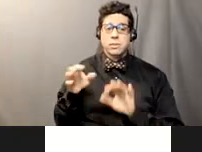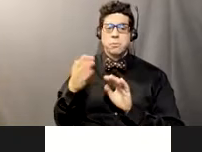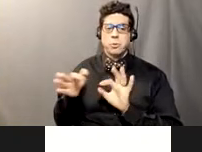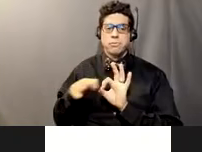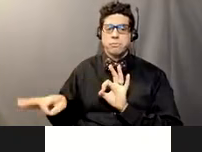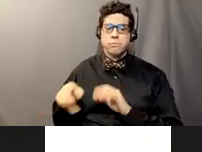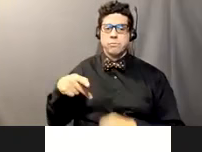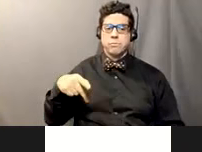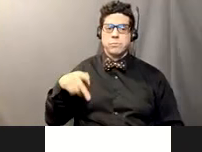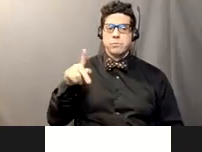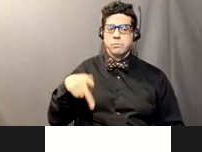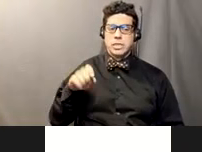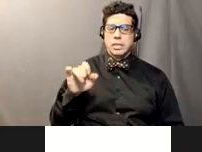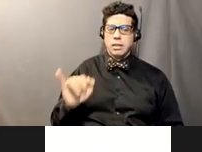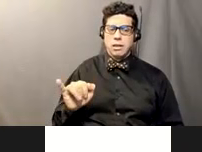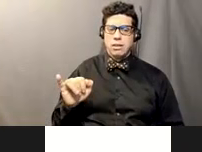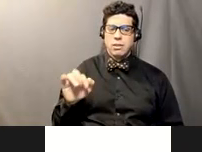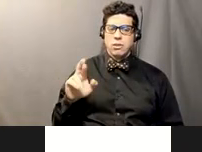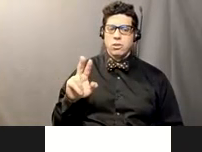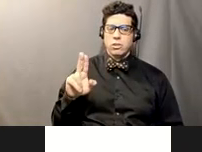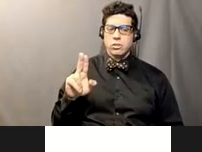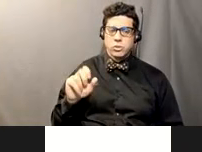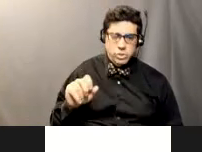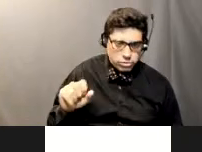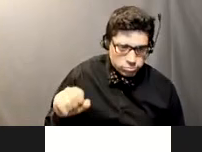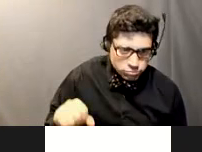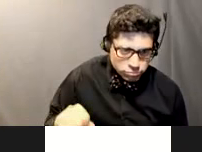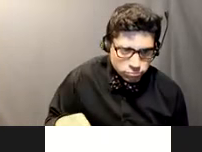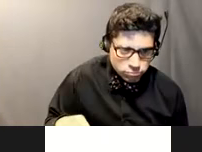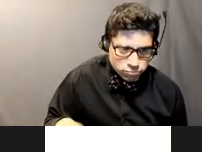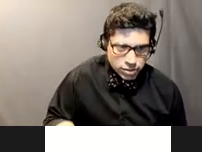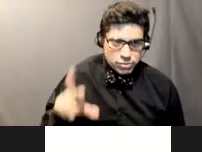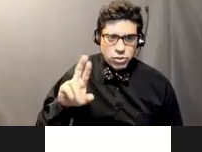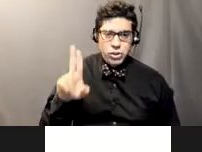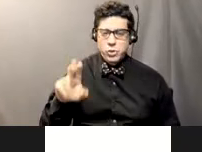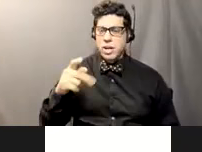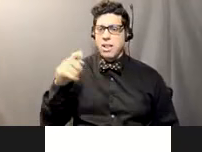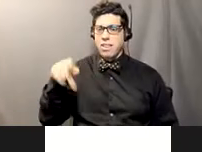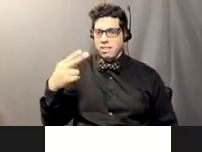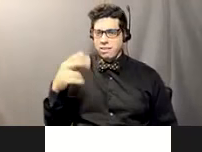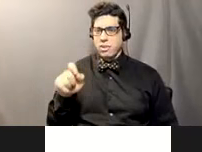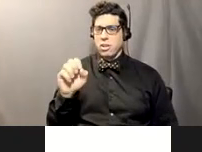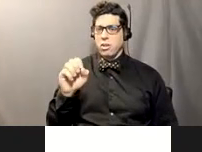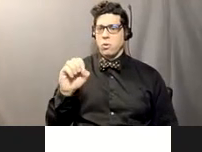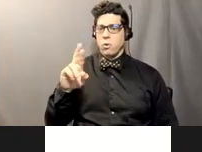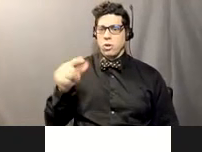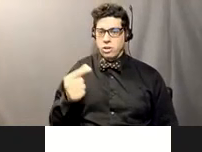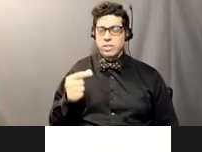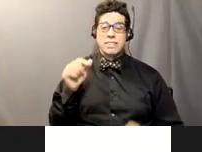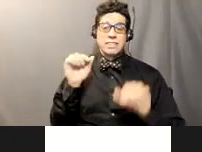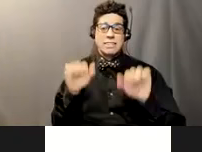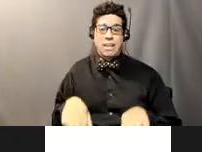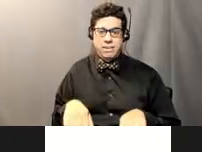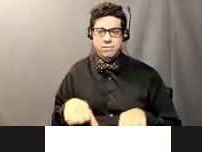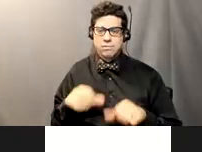information that you need and get you connected to those co-chairs. So you get all the Zoom links. Hopefully in this next year, some of us will be able to gather